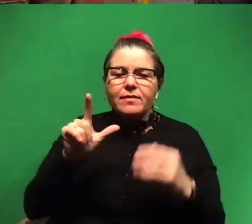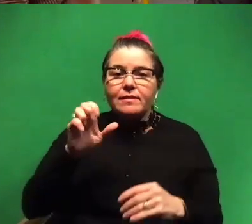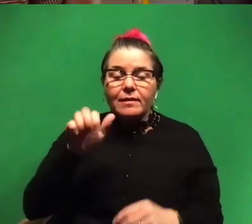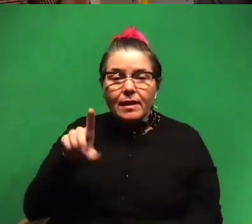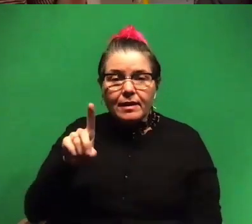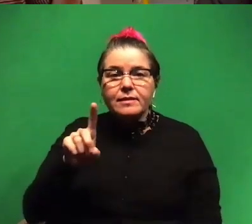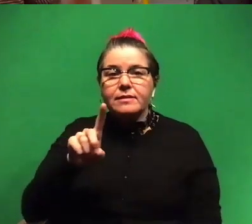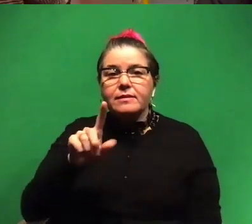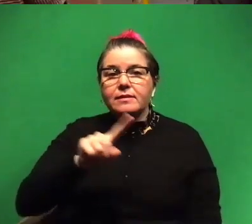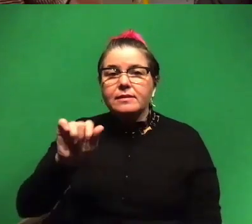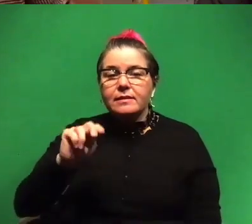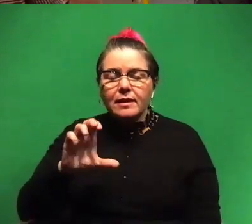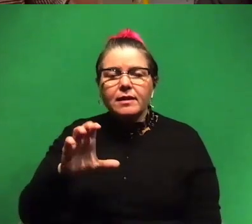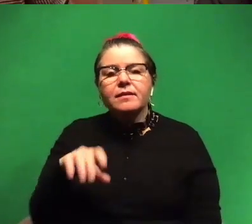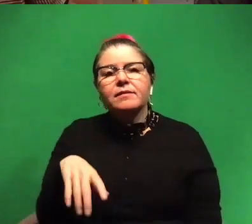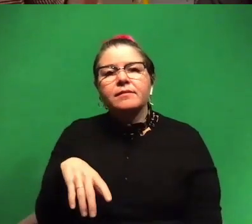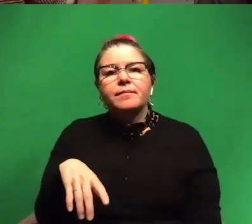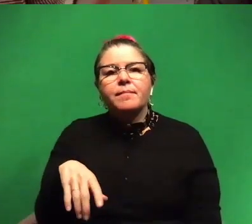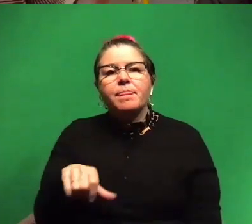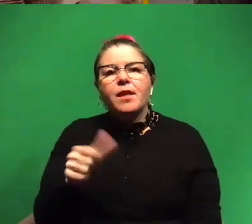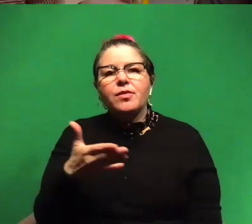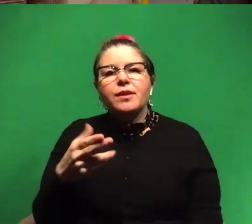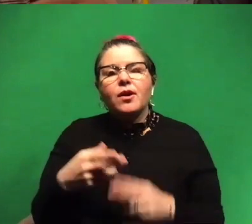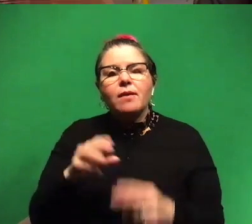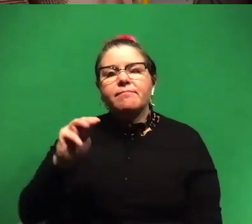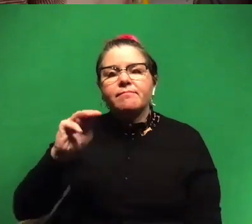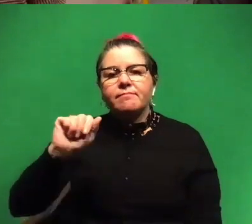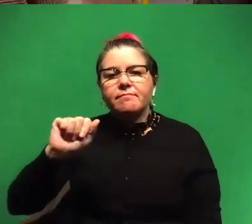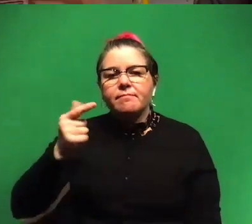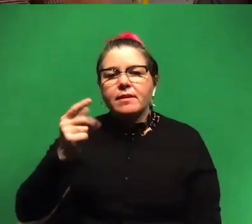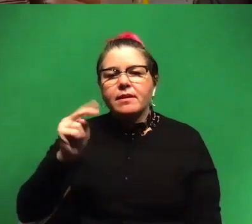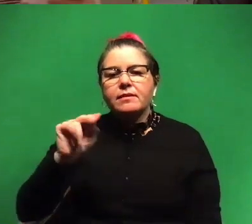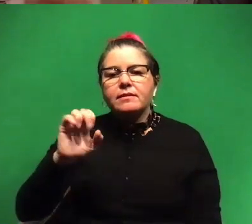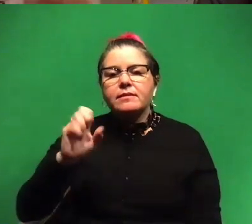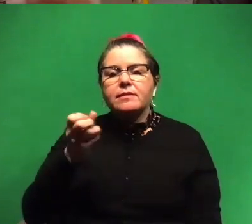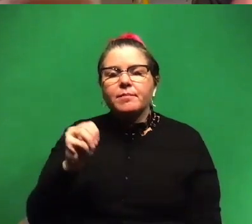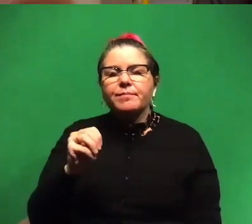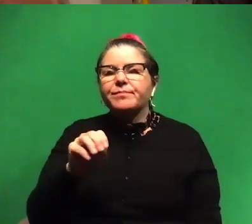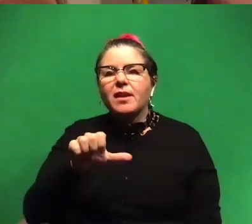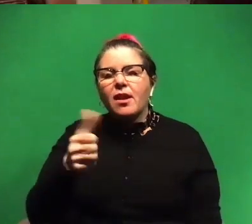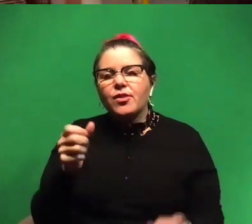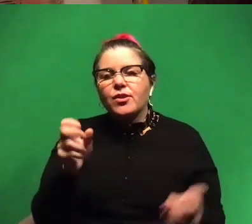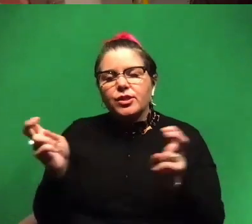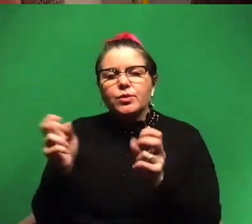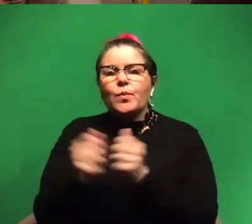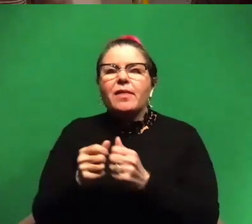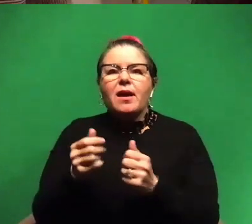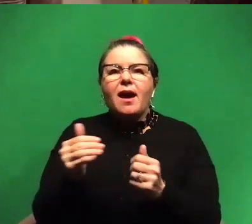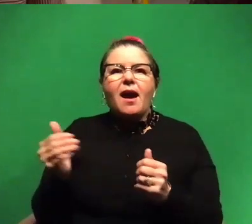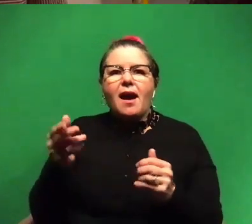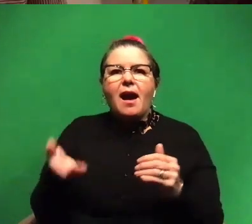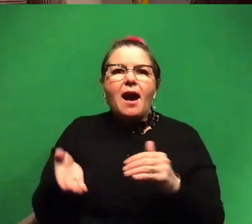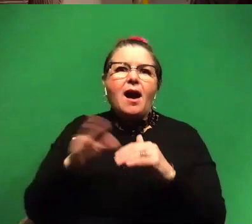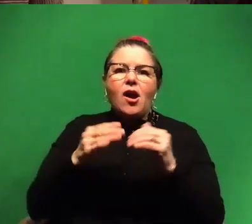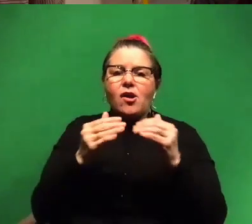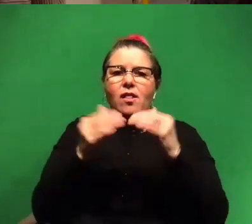zinc, of another thing called magnesium, which is also an issue. And so with higher levels of those minerals in